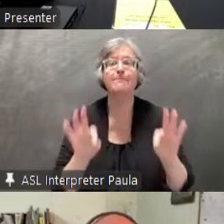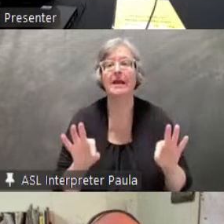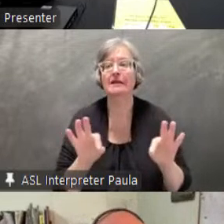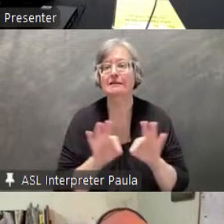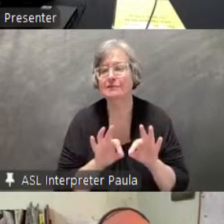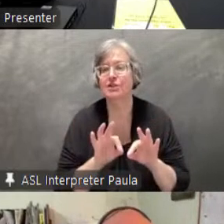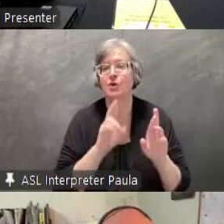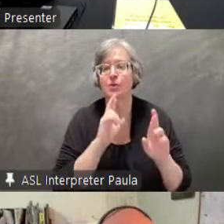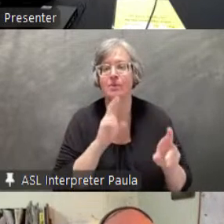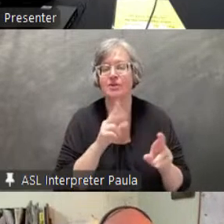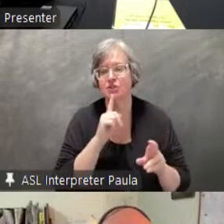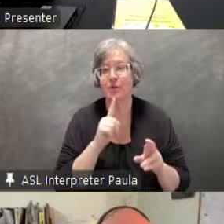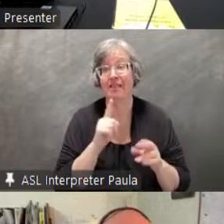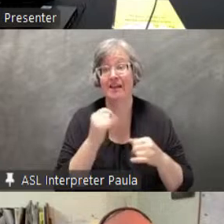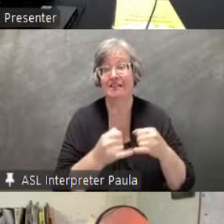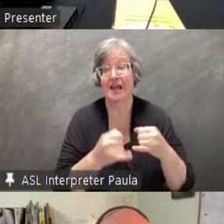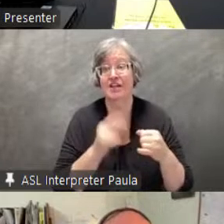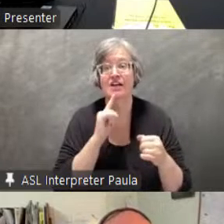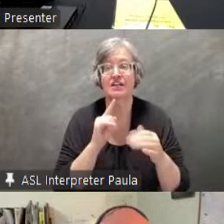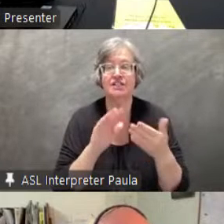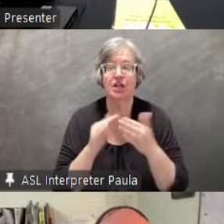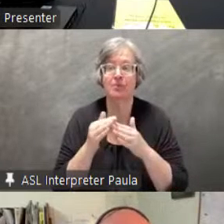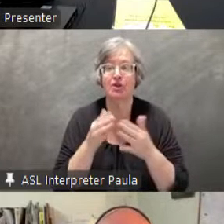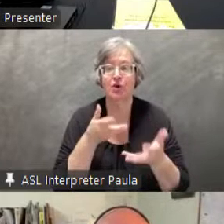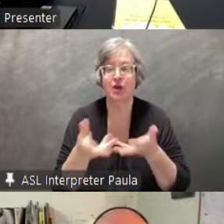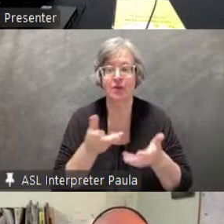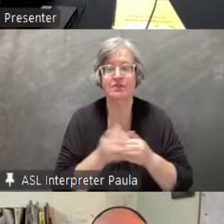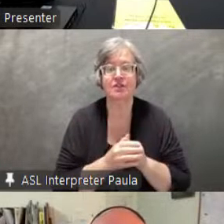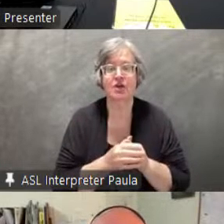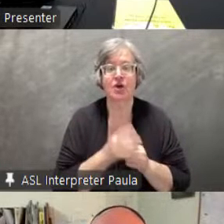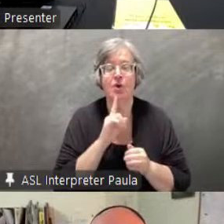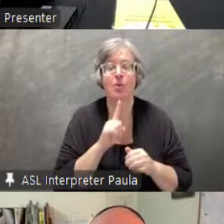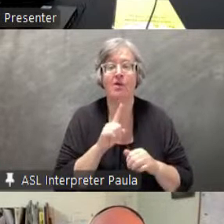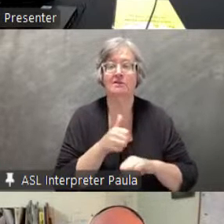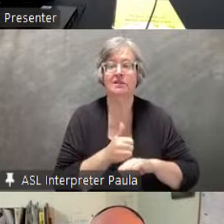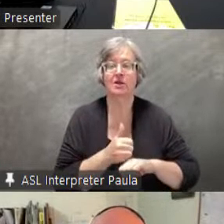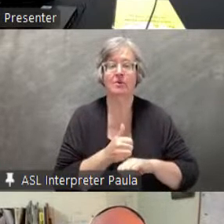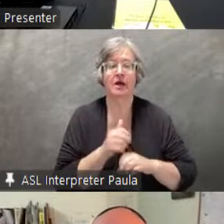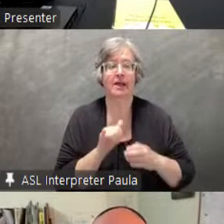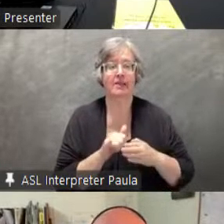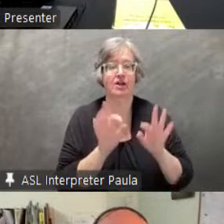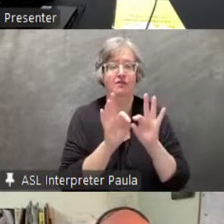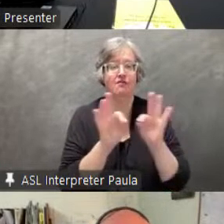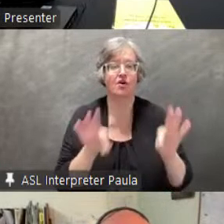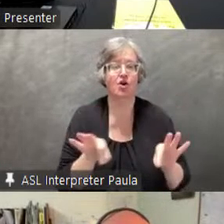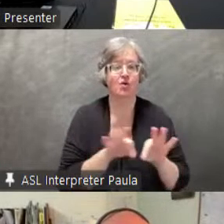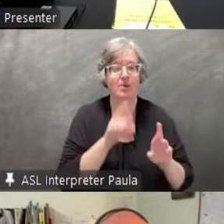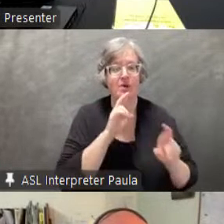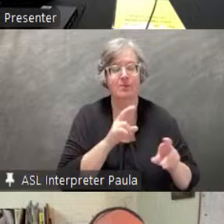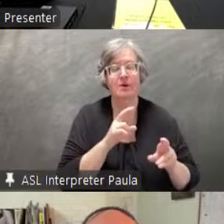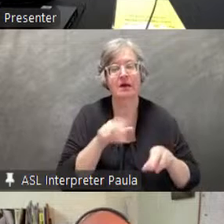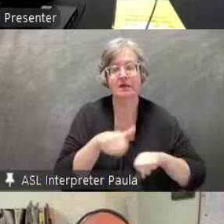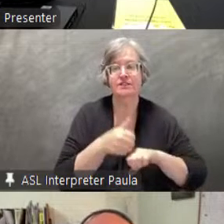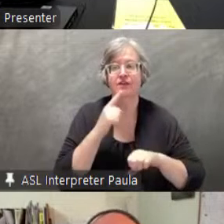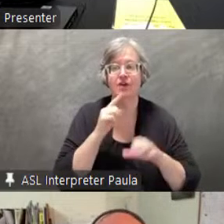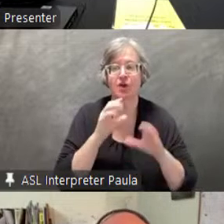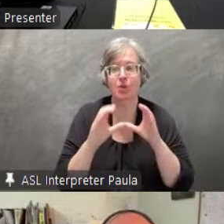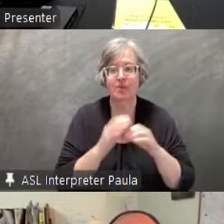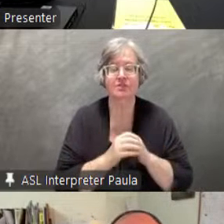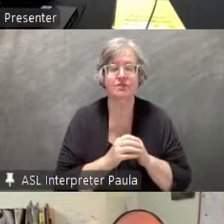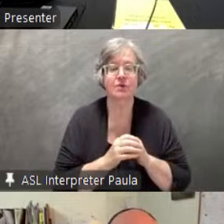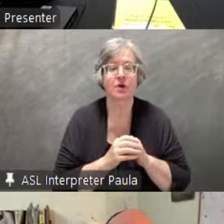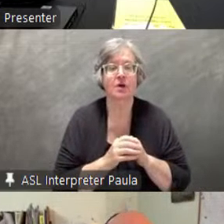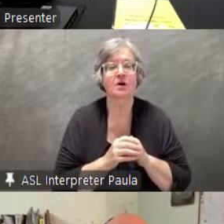is really a community engagement focus. And so it really set us up, and this framing report has set us up for that conversation. And the questions we